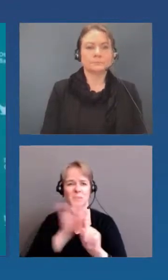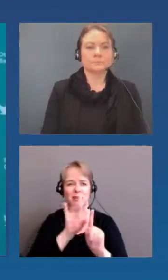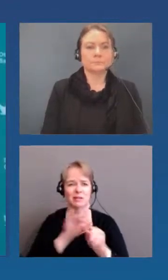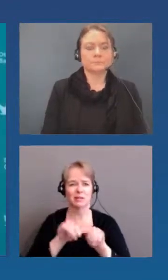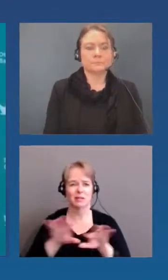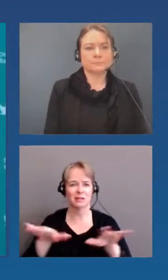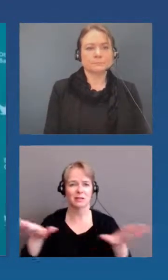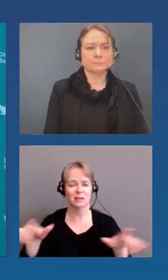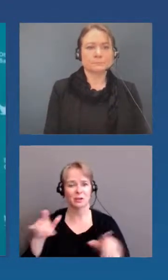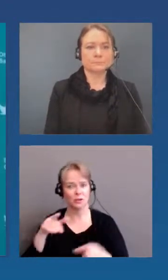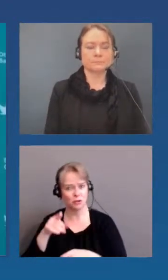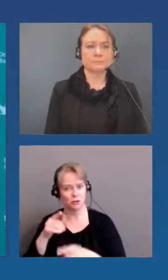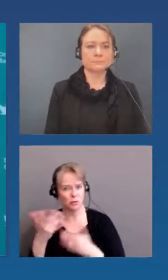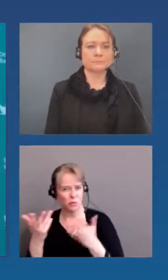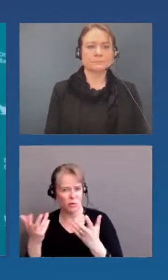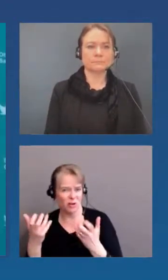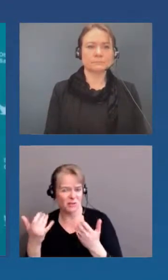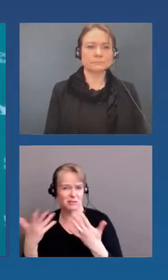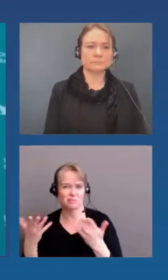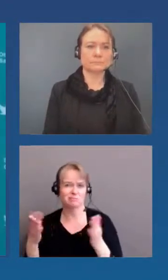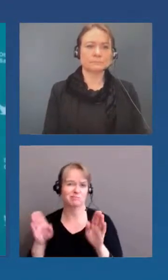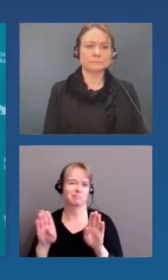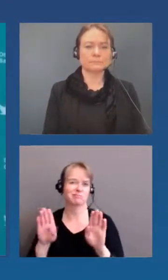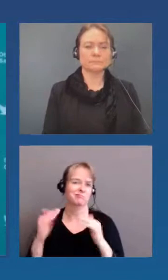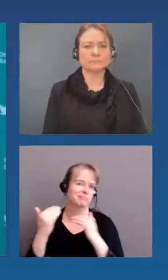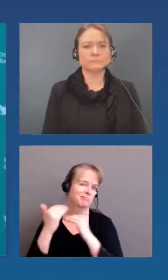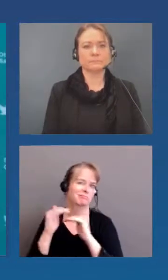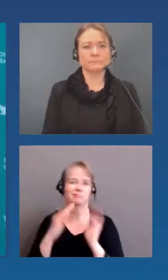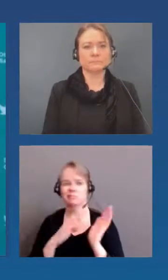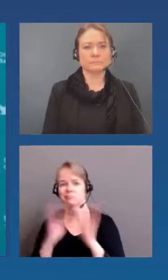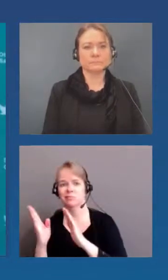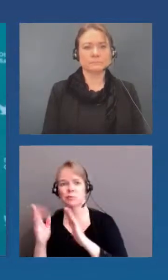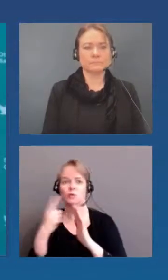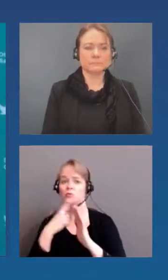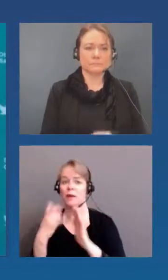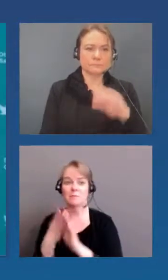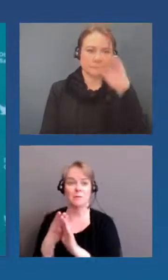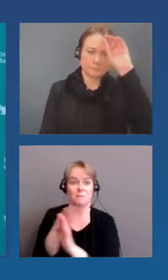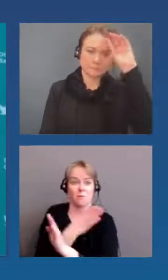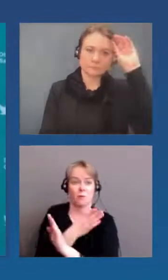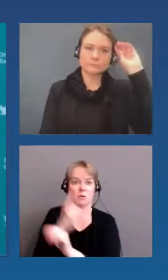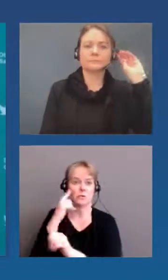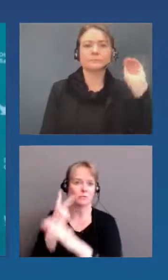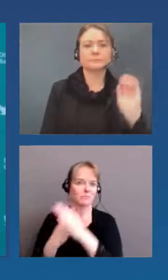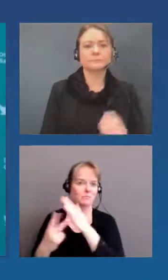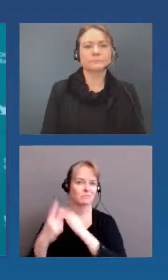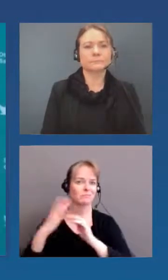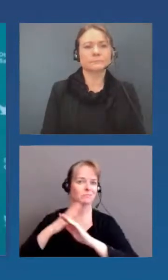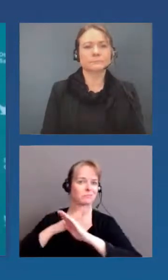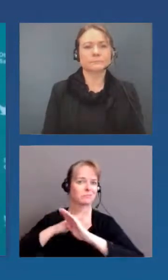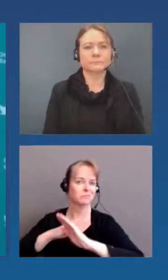get ahead of what you kind of forecast as some rising viral levels in Ottawa?